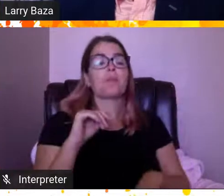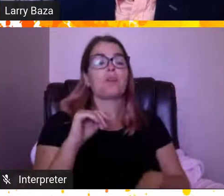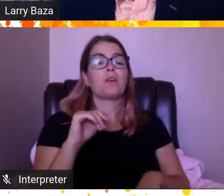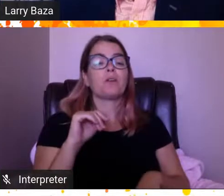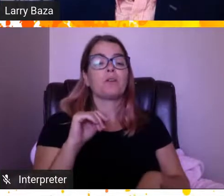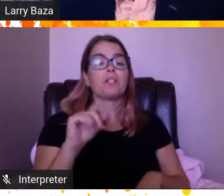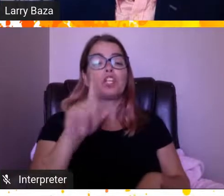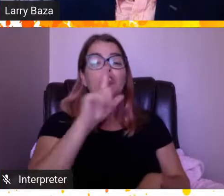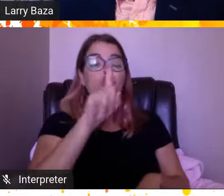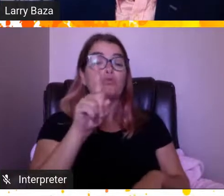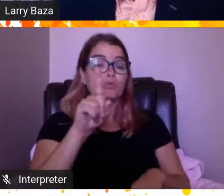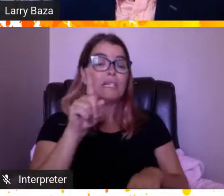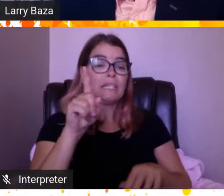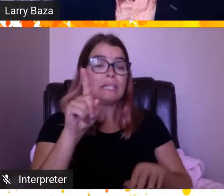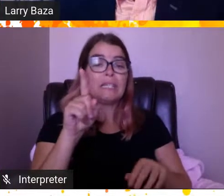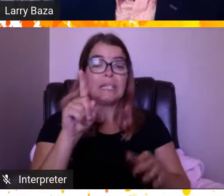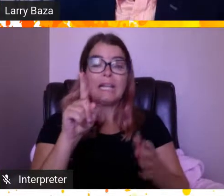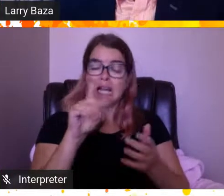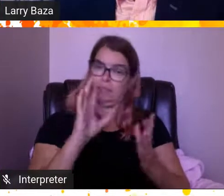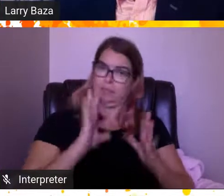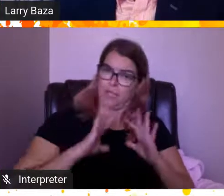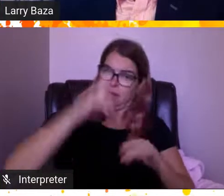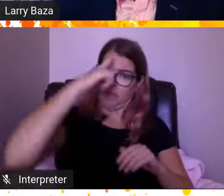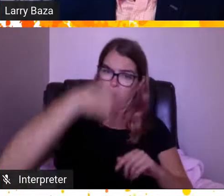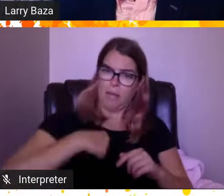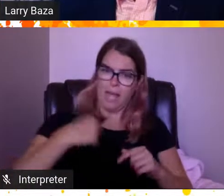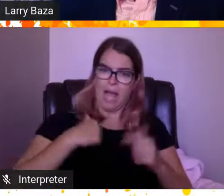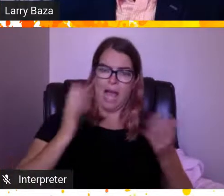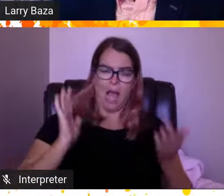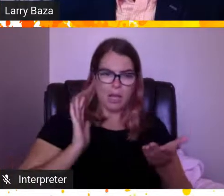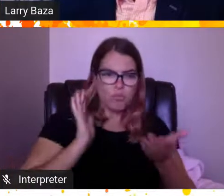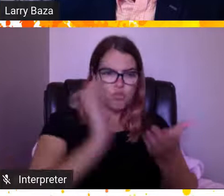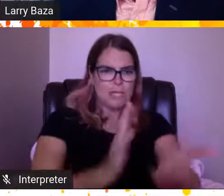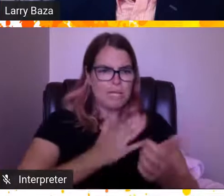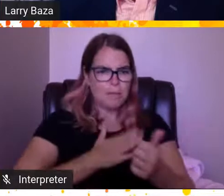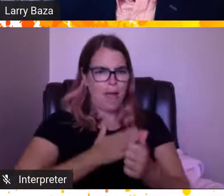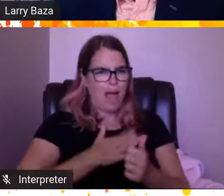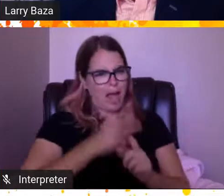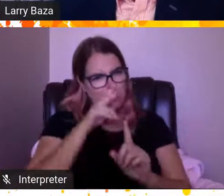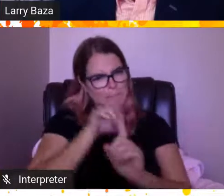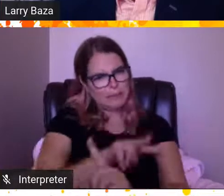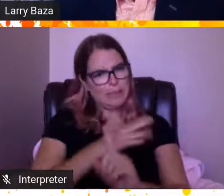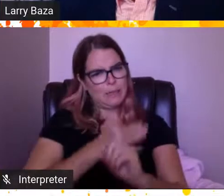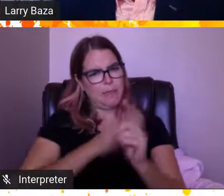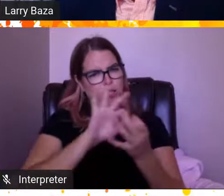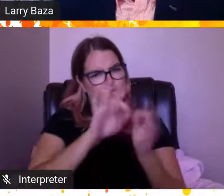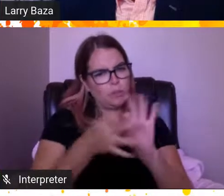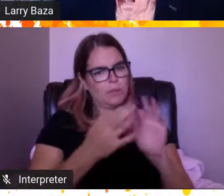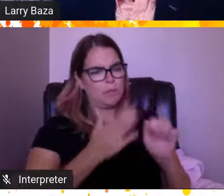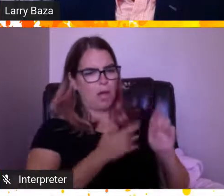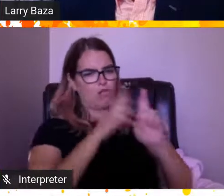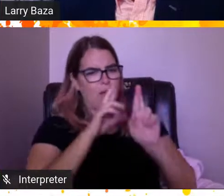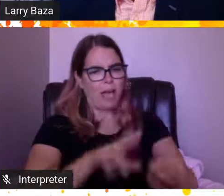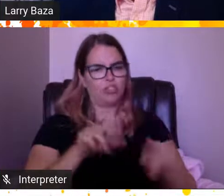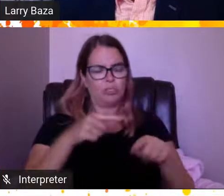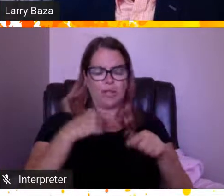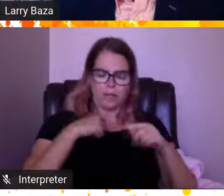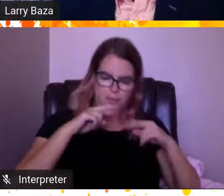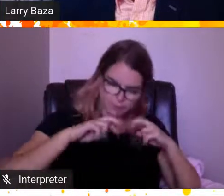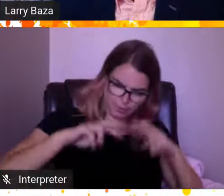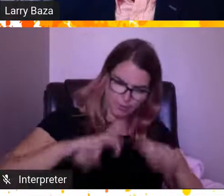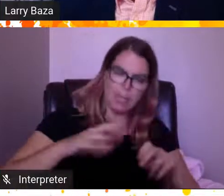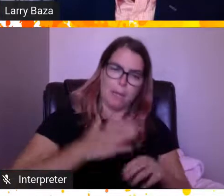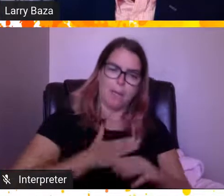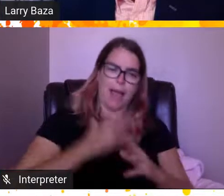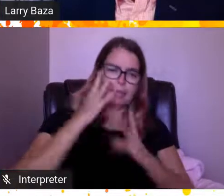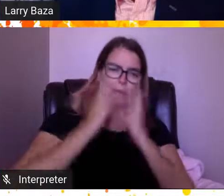own interpretations and my own reactions and to value those when I experience a work of art. And